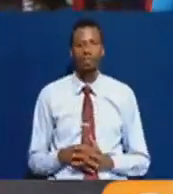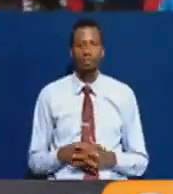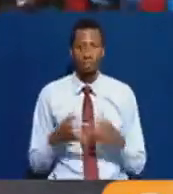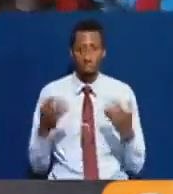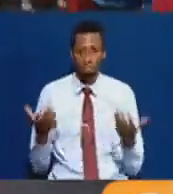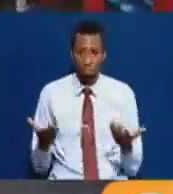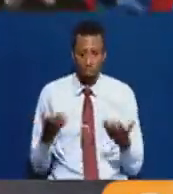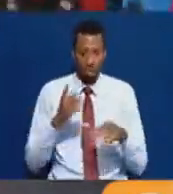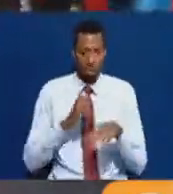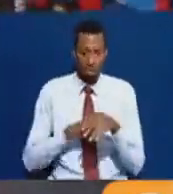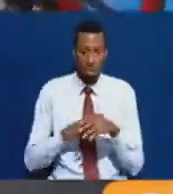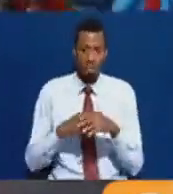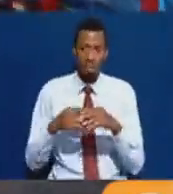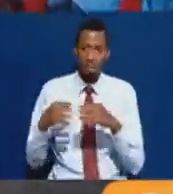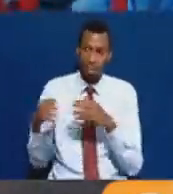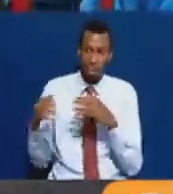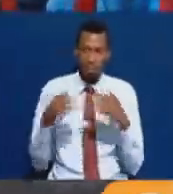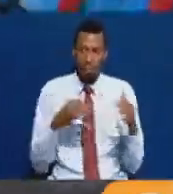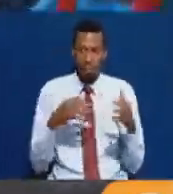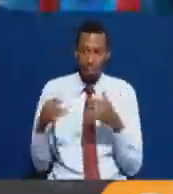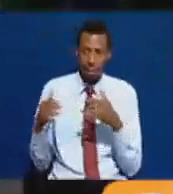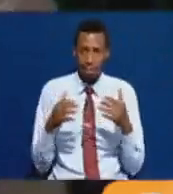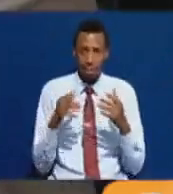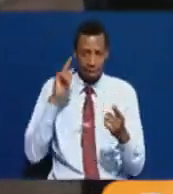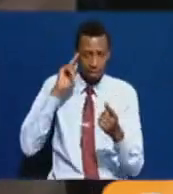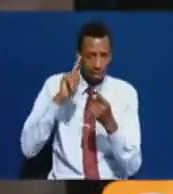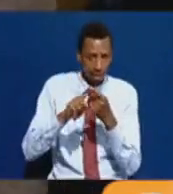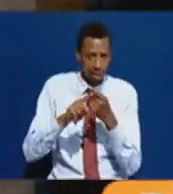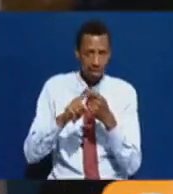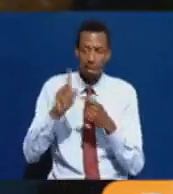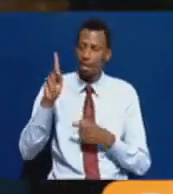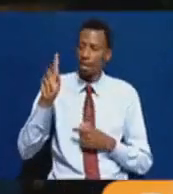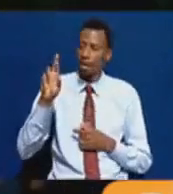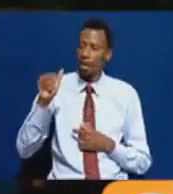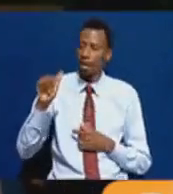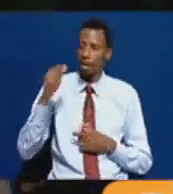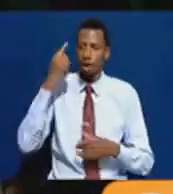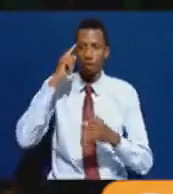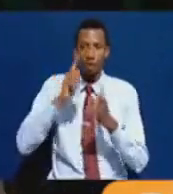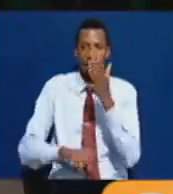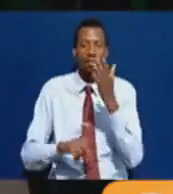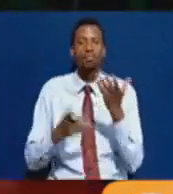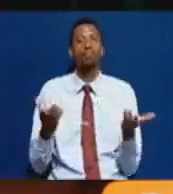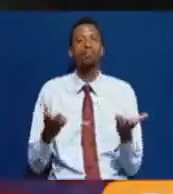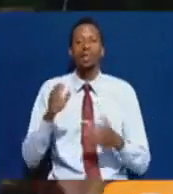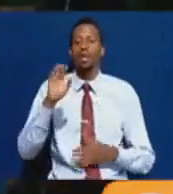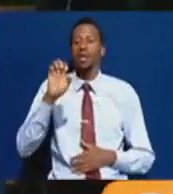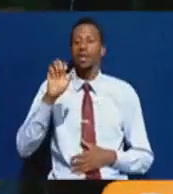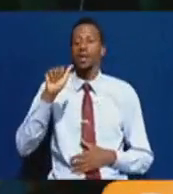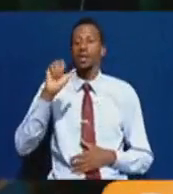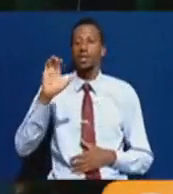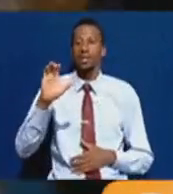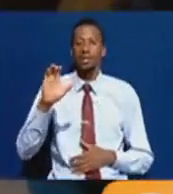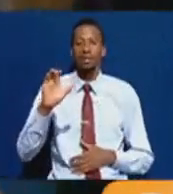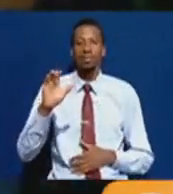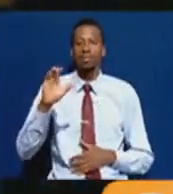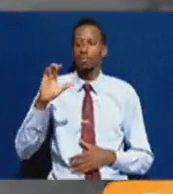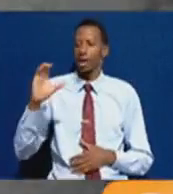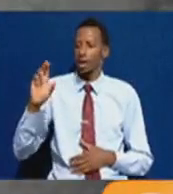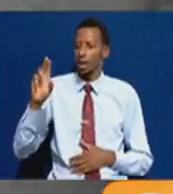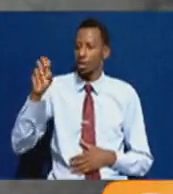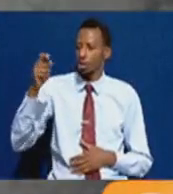Amid the recent backlash targeting the Kenya Revenue Authority over its push to effect the East African Community Customs Management Act